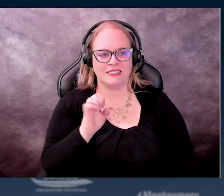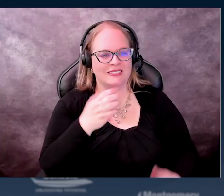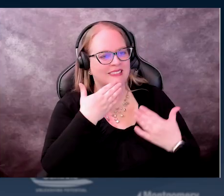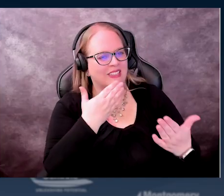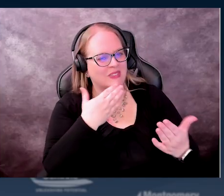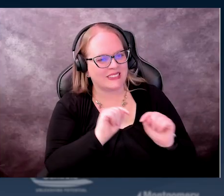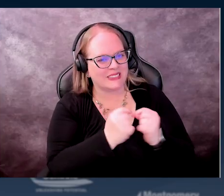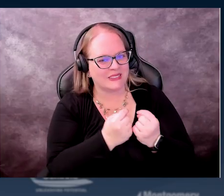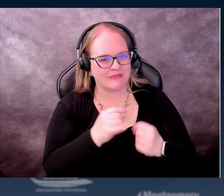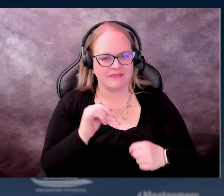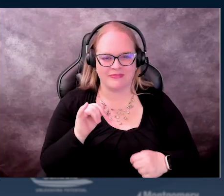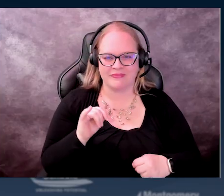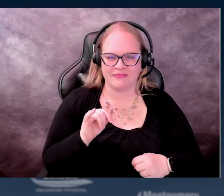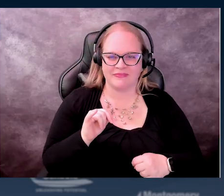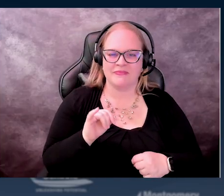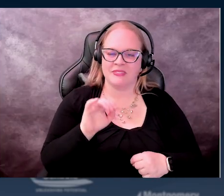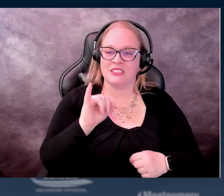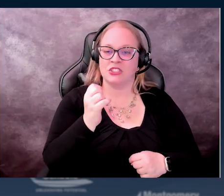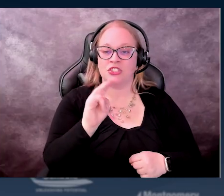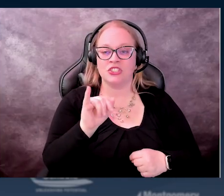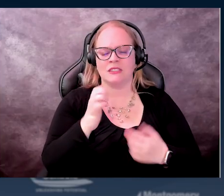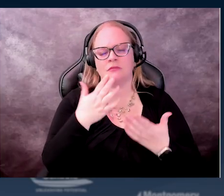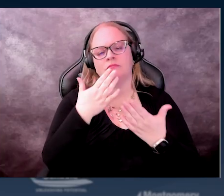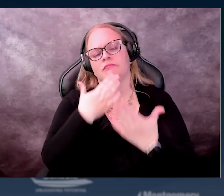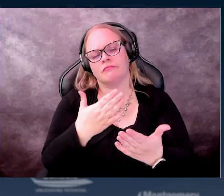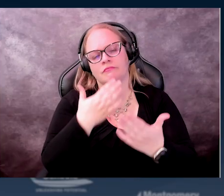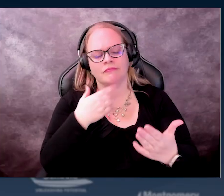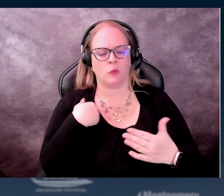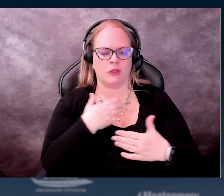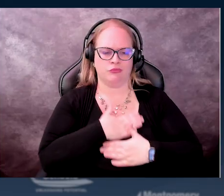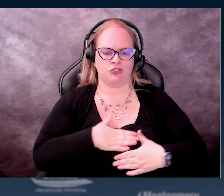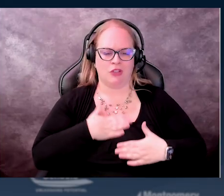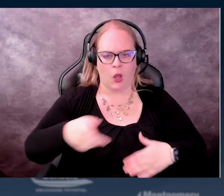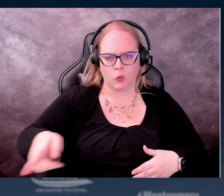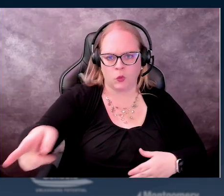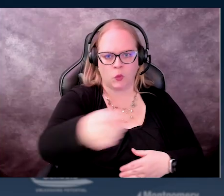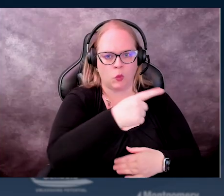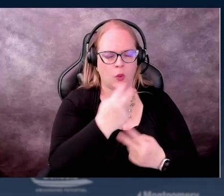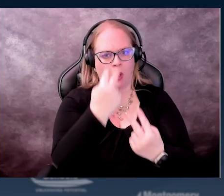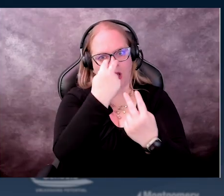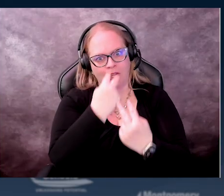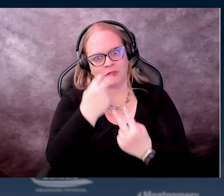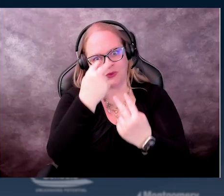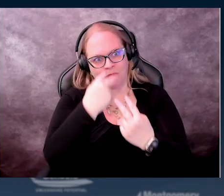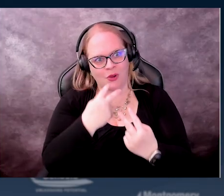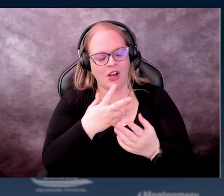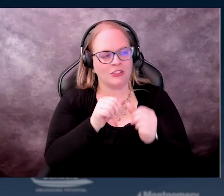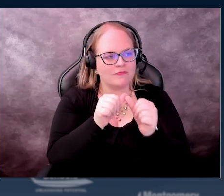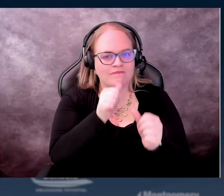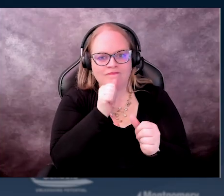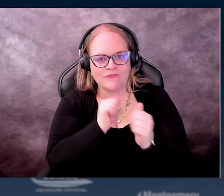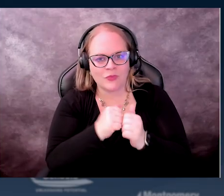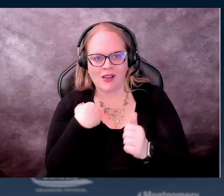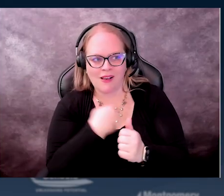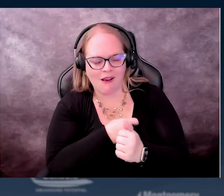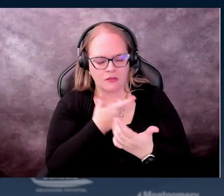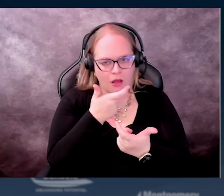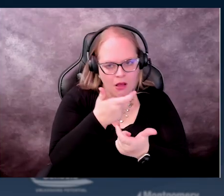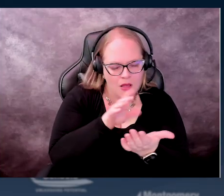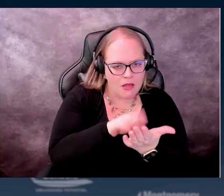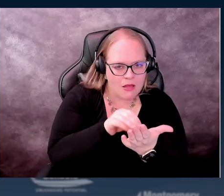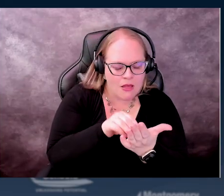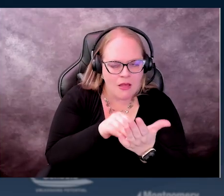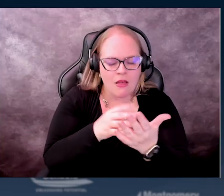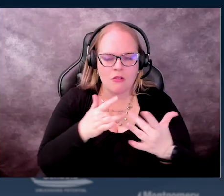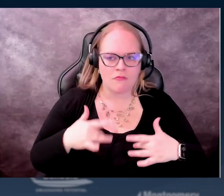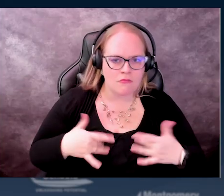So we really appreciate all of you for hanging out with us and learning a little bit more about the access we want to provide with